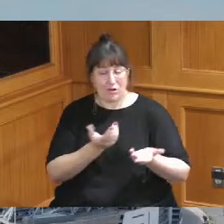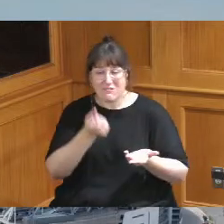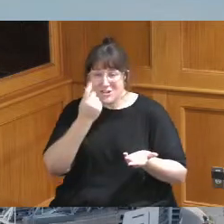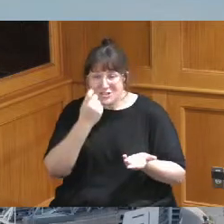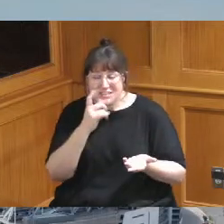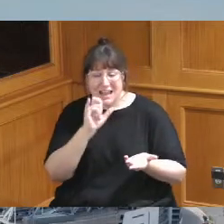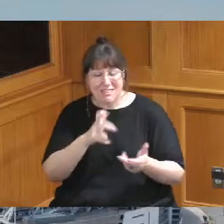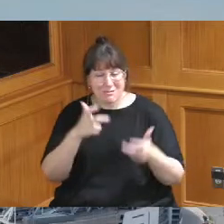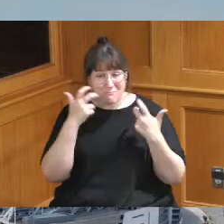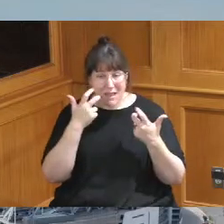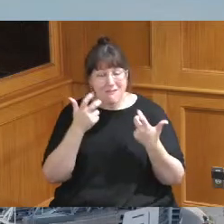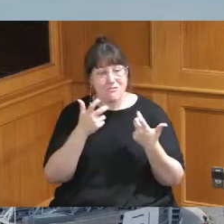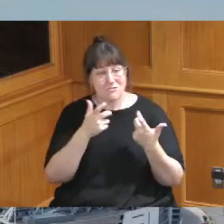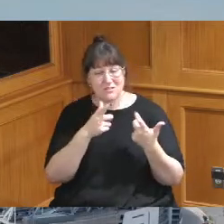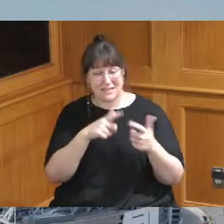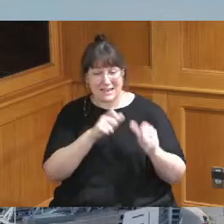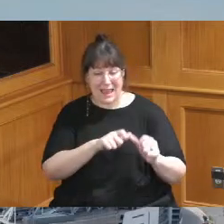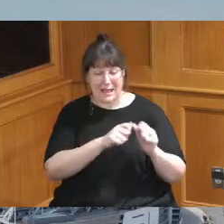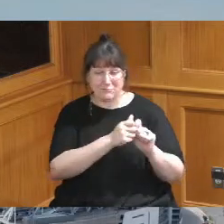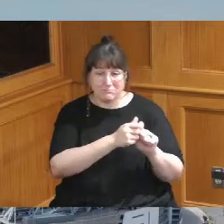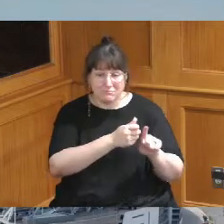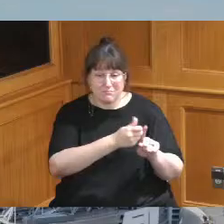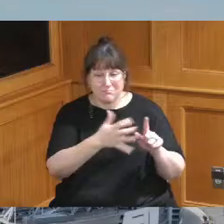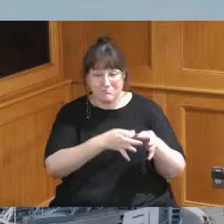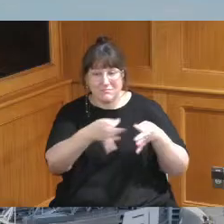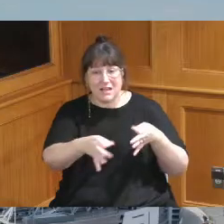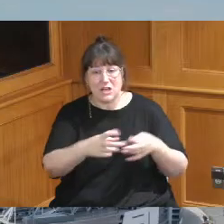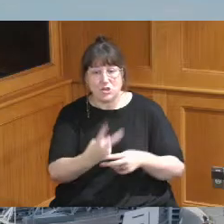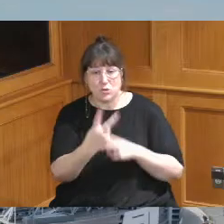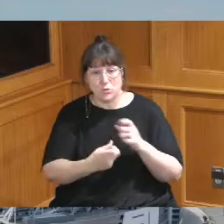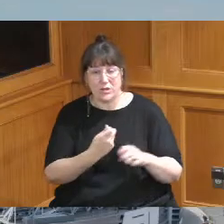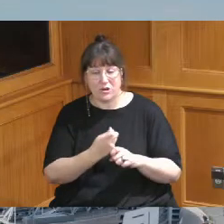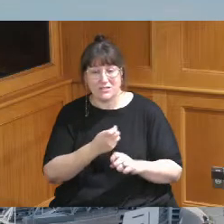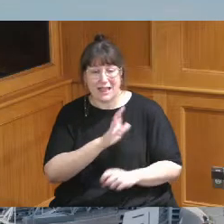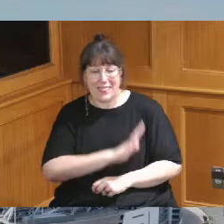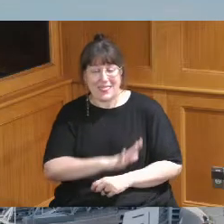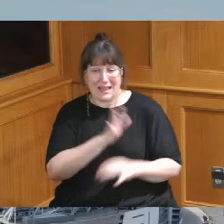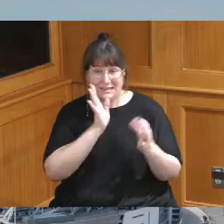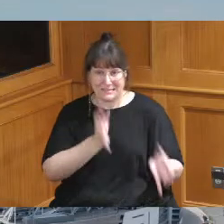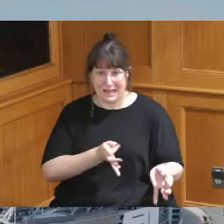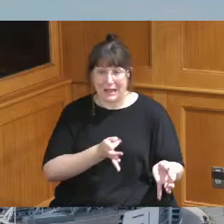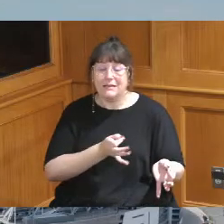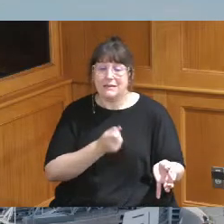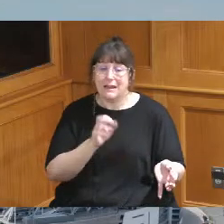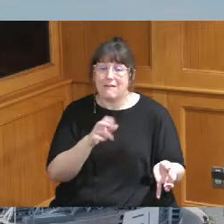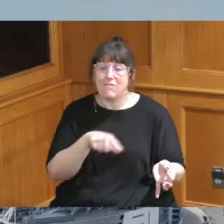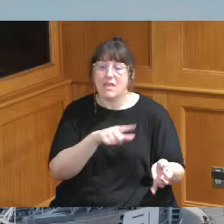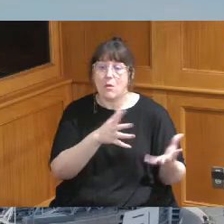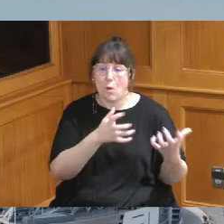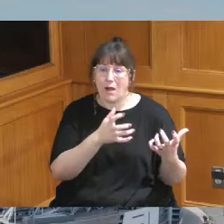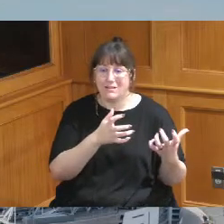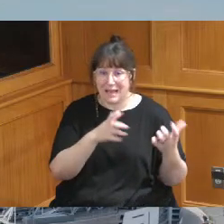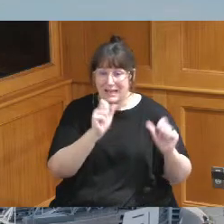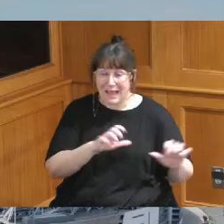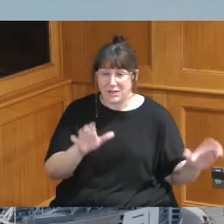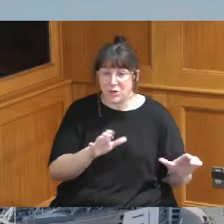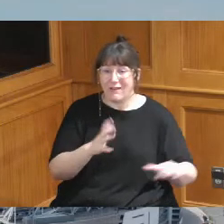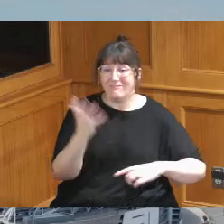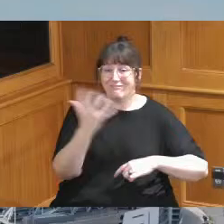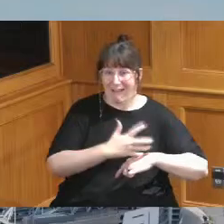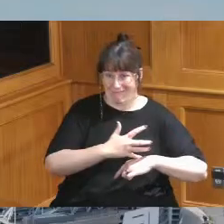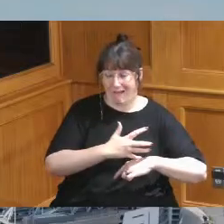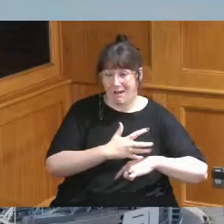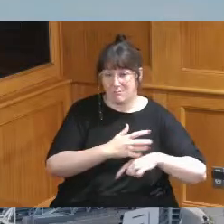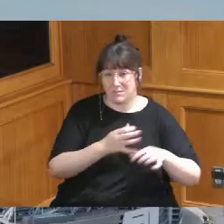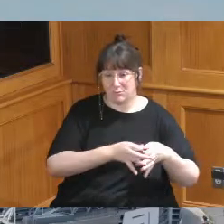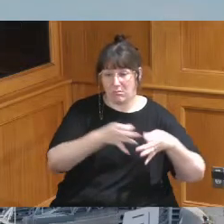the current lease for 2 years at their discretion, and they can do that 5 times, provided they